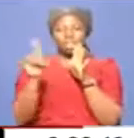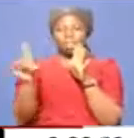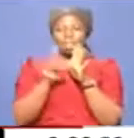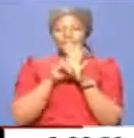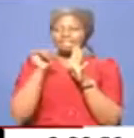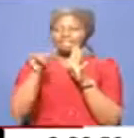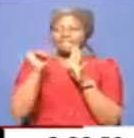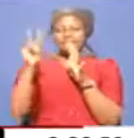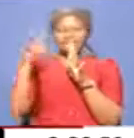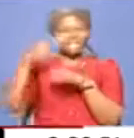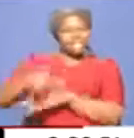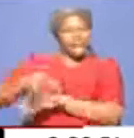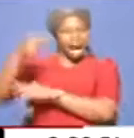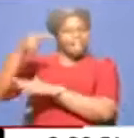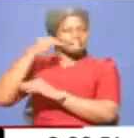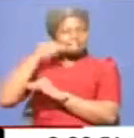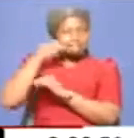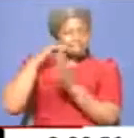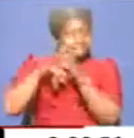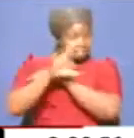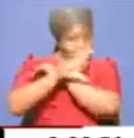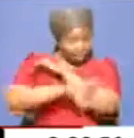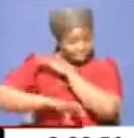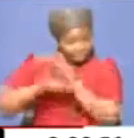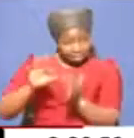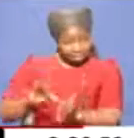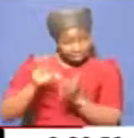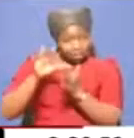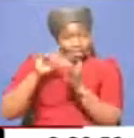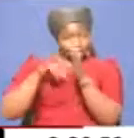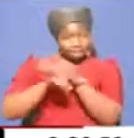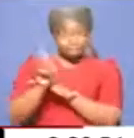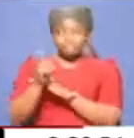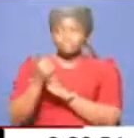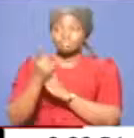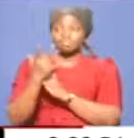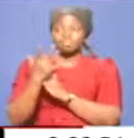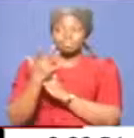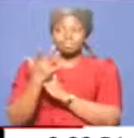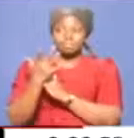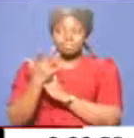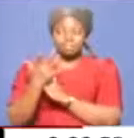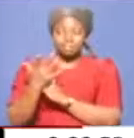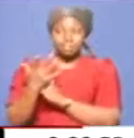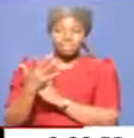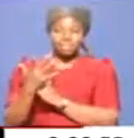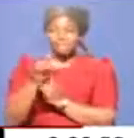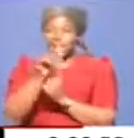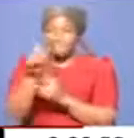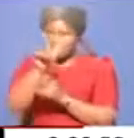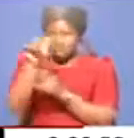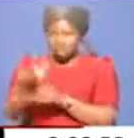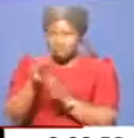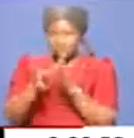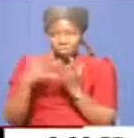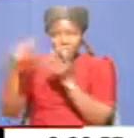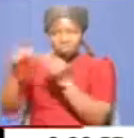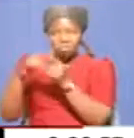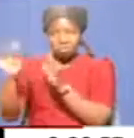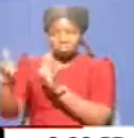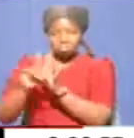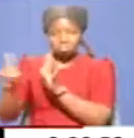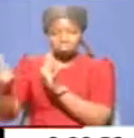highest in the country, so especially in the endemic regions. So if you go to the outpatient clinics, you're more likely to see someone who